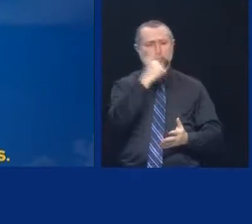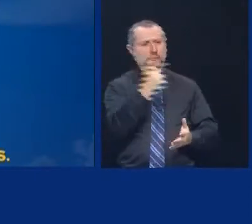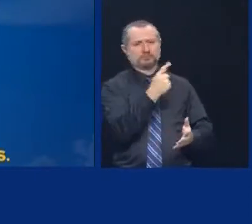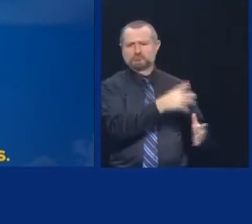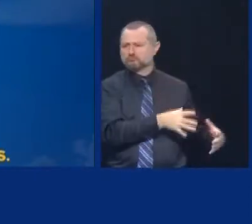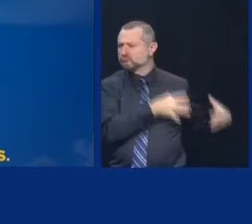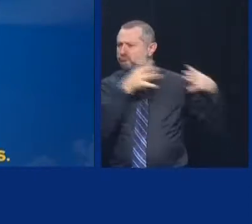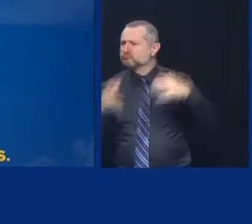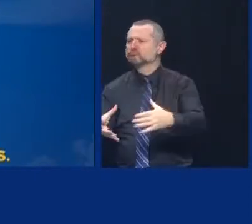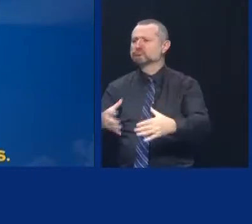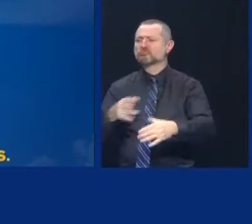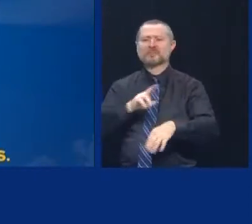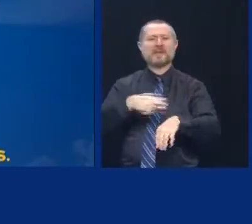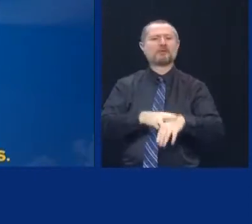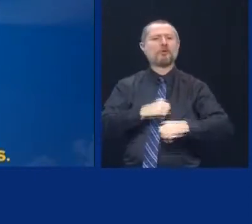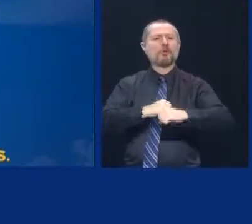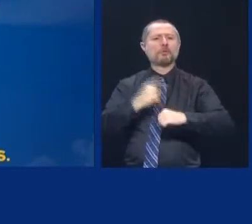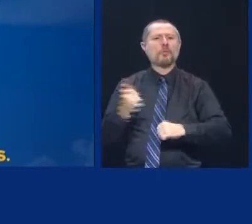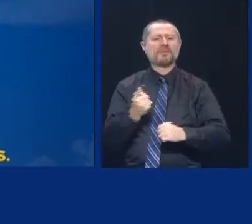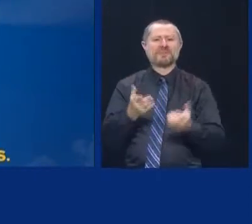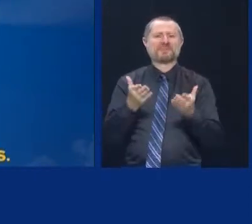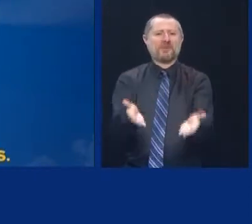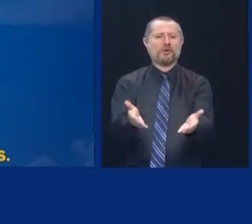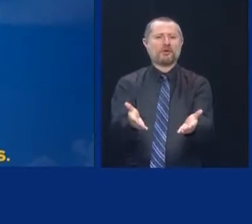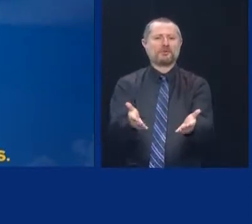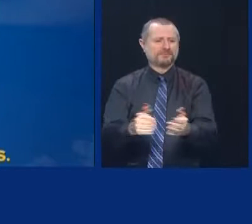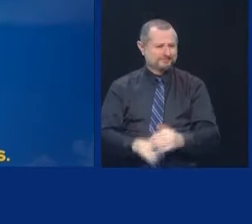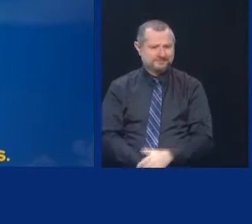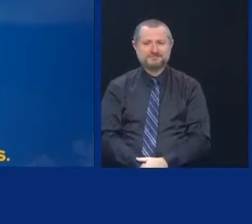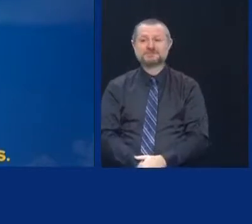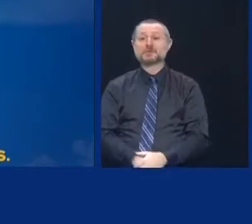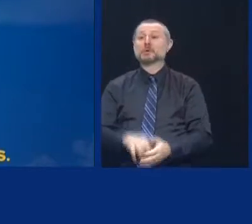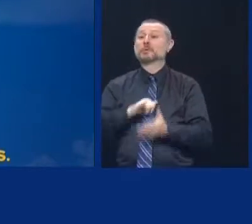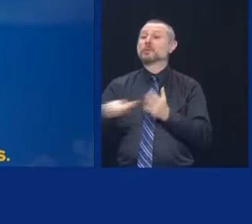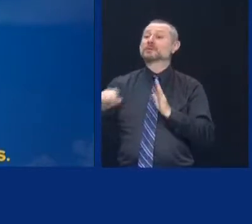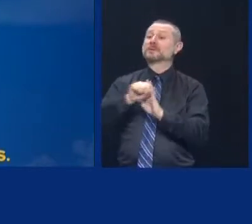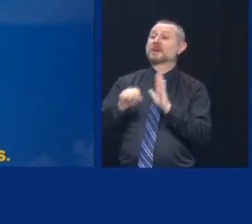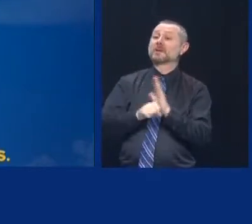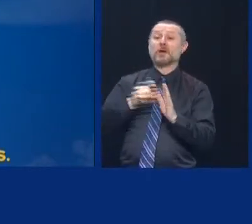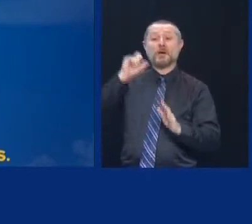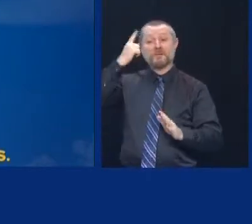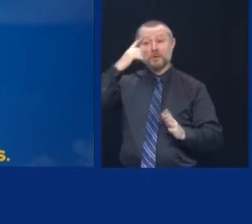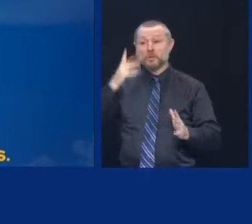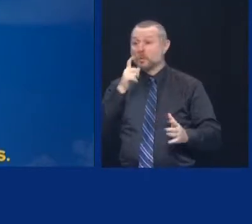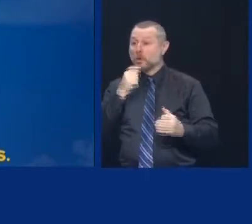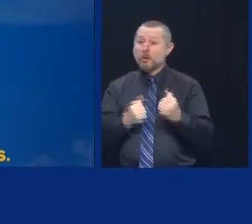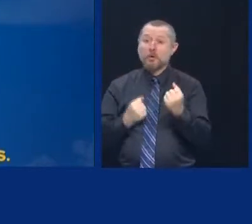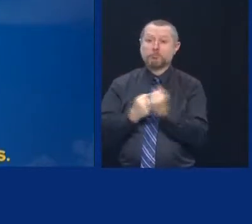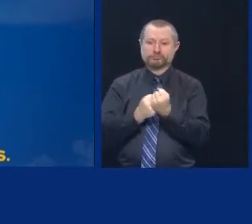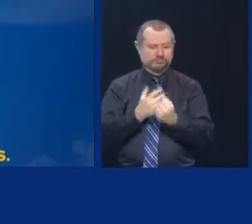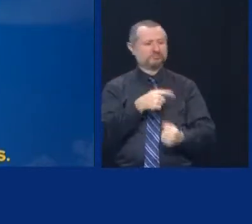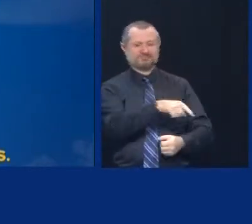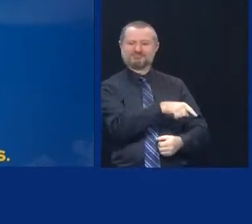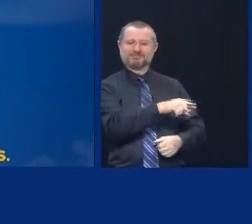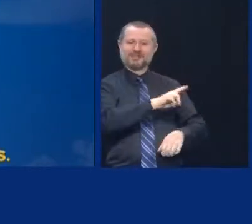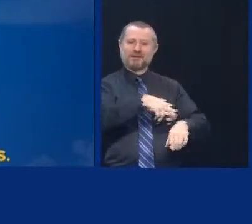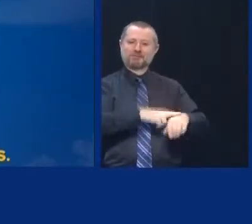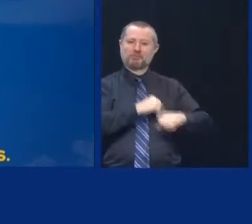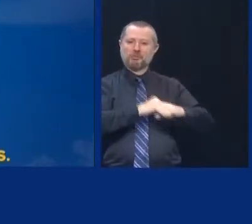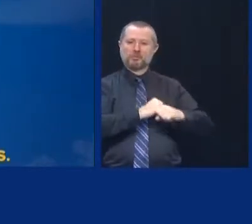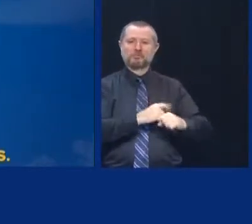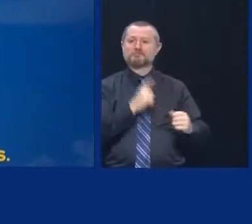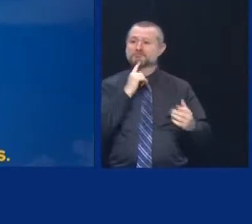The workforce for the New York State government is the National Guard. Whether it's a snowstorm or